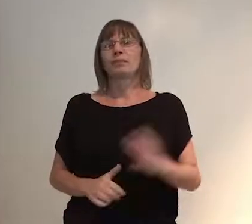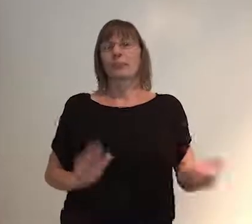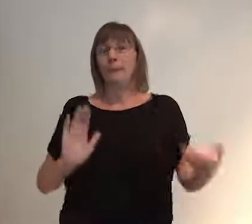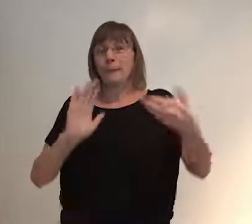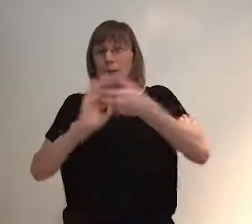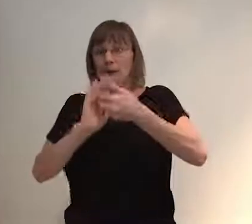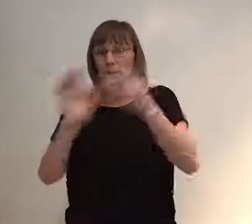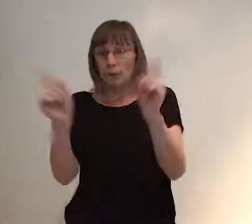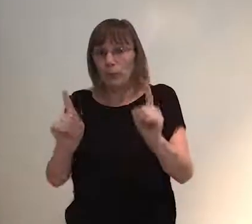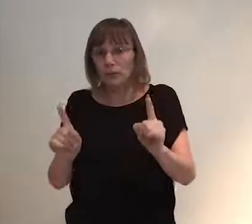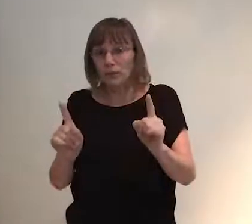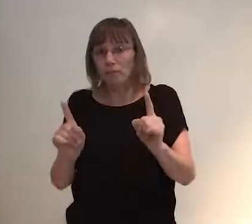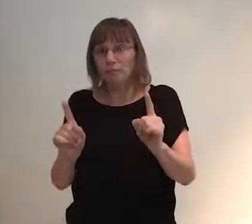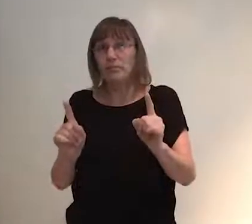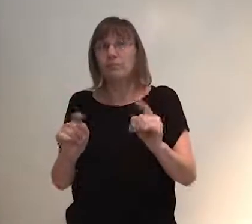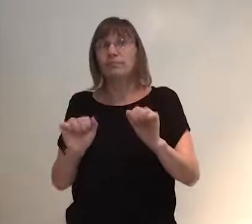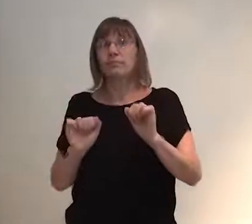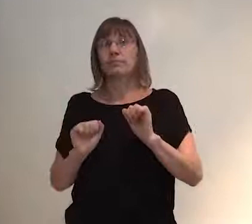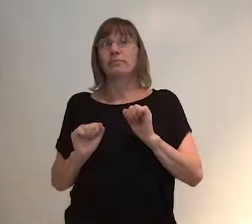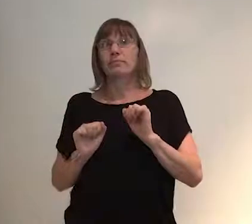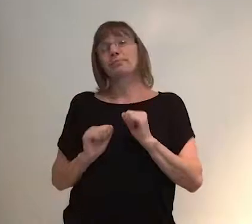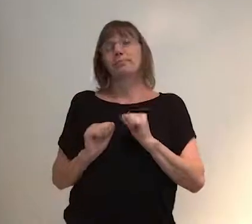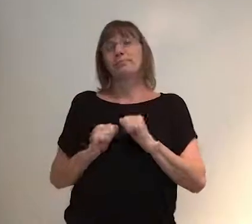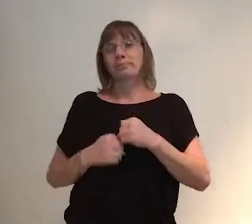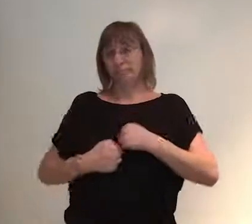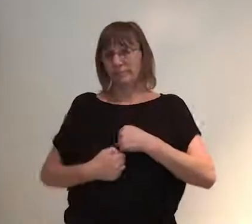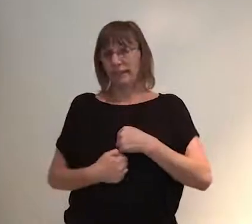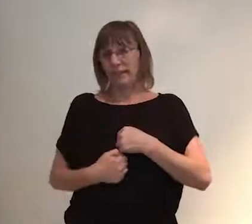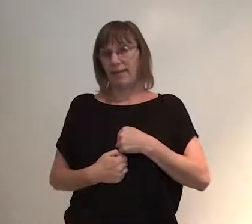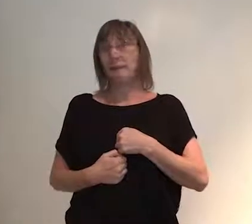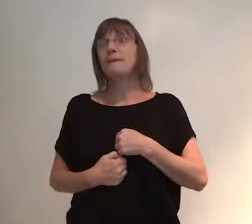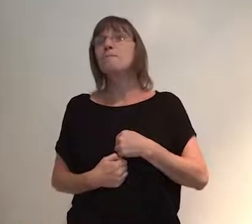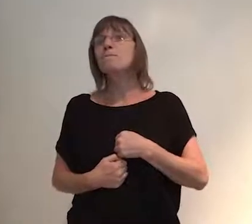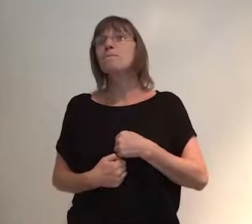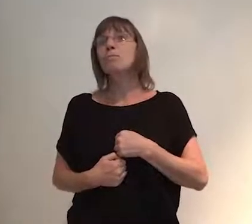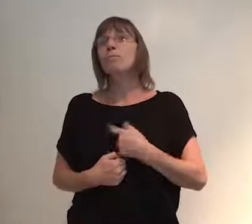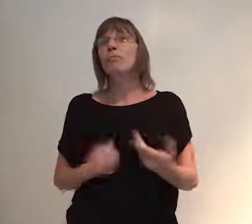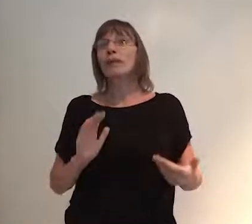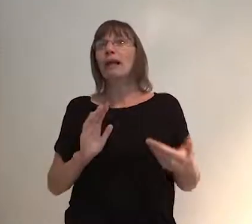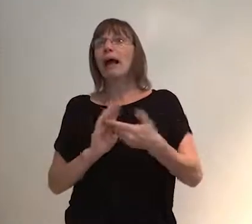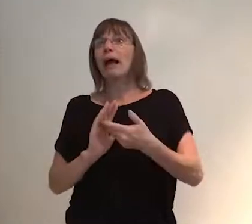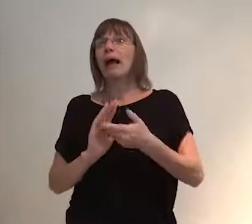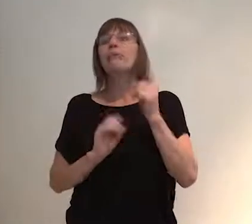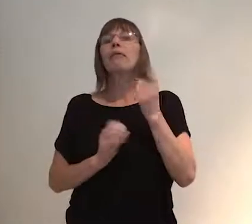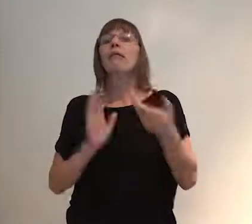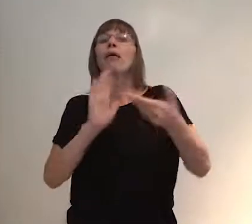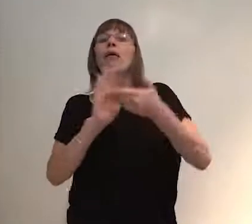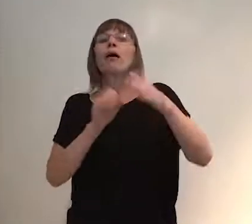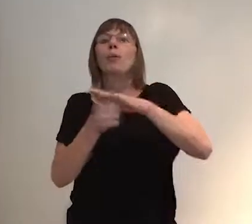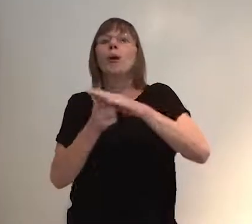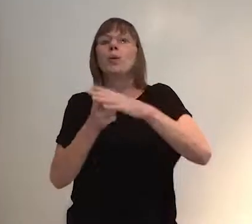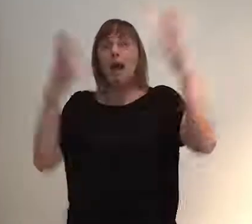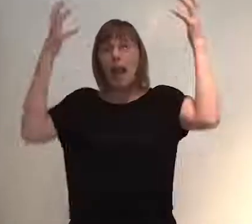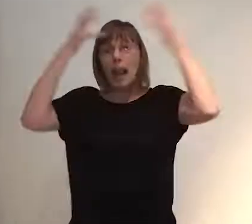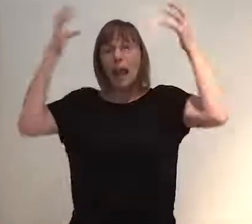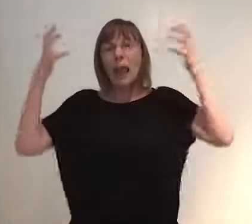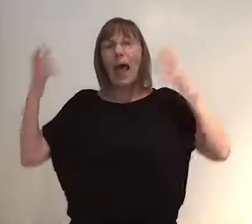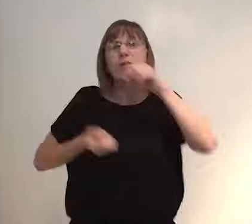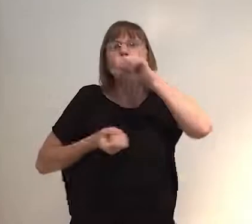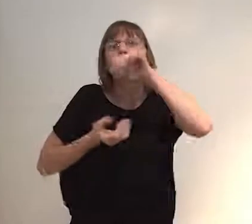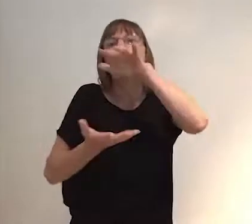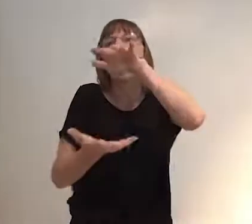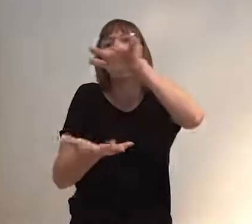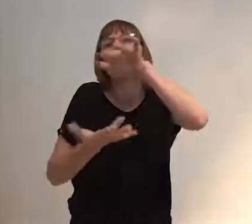So we're going to add into our upward dogs, we're going to add another pose, lion